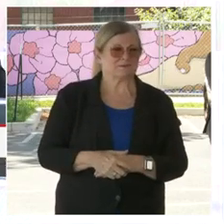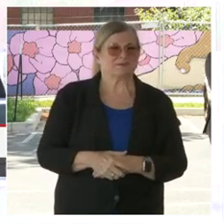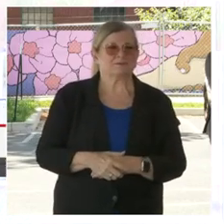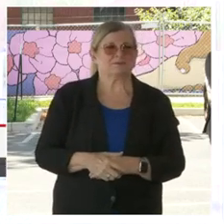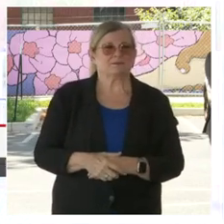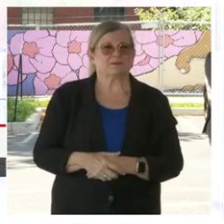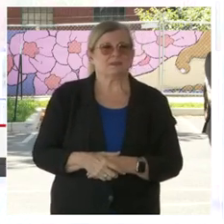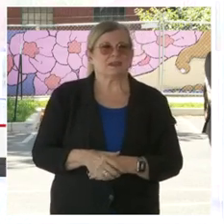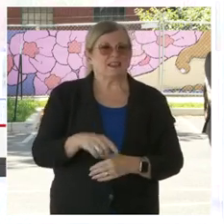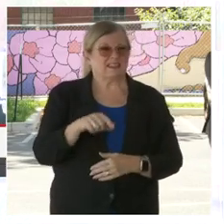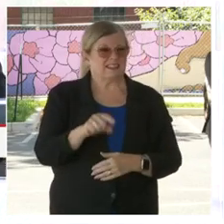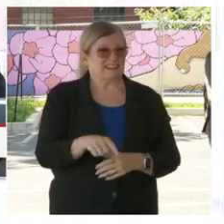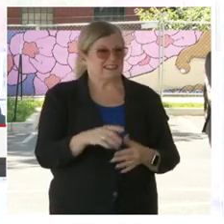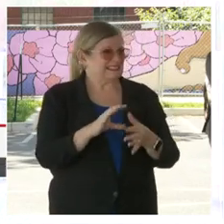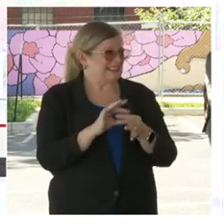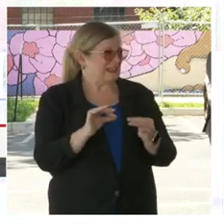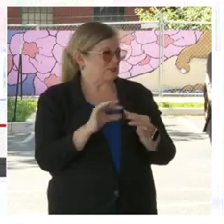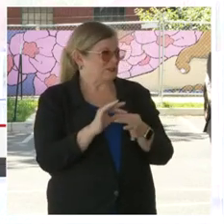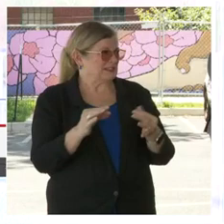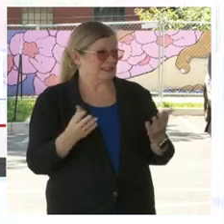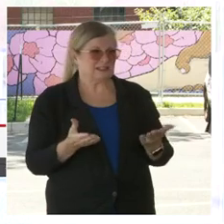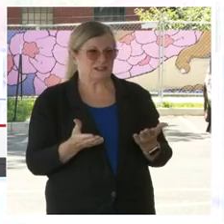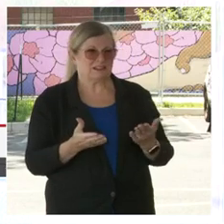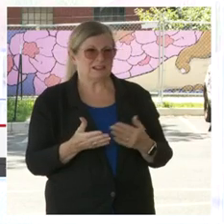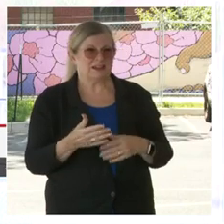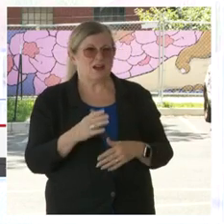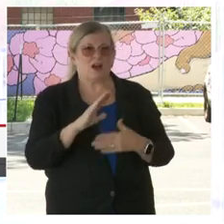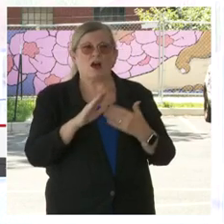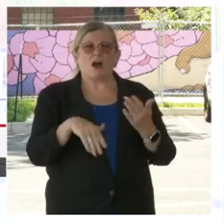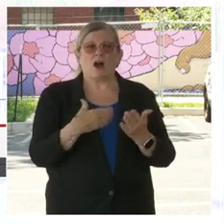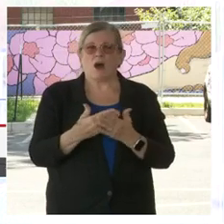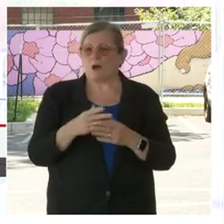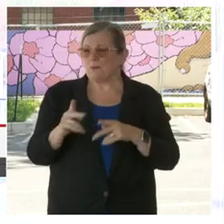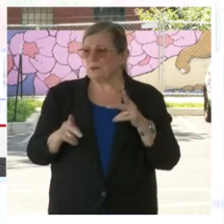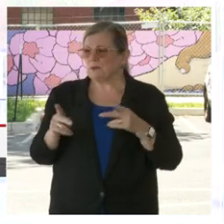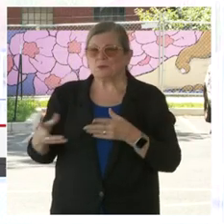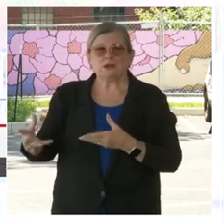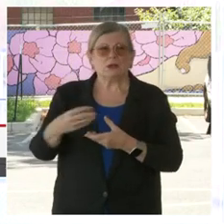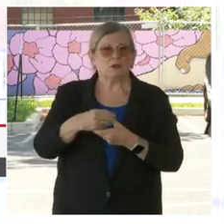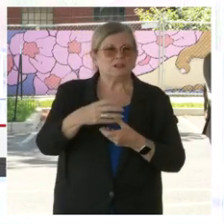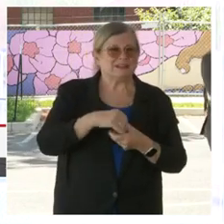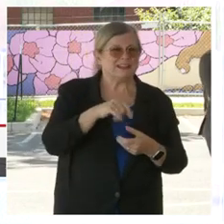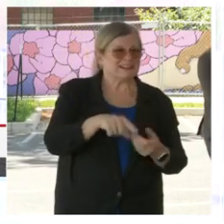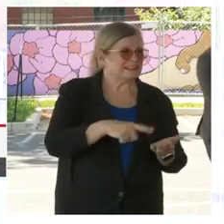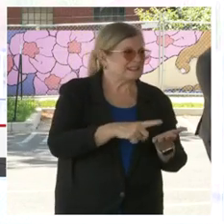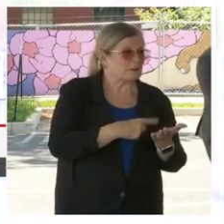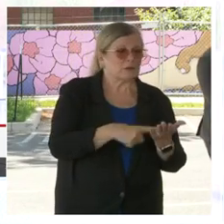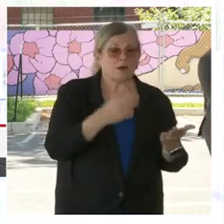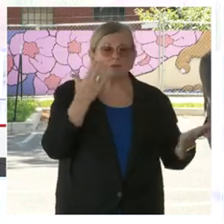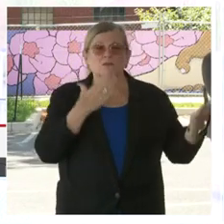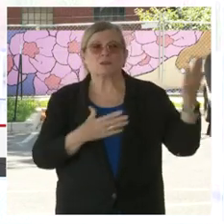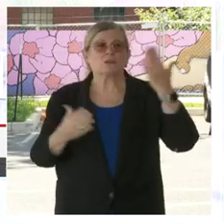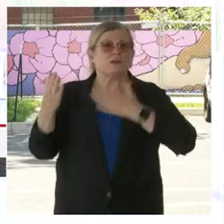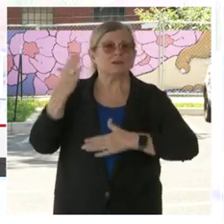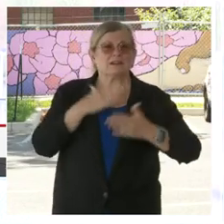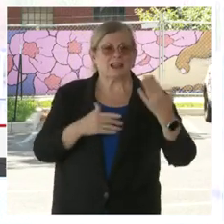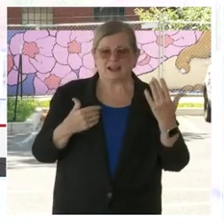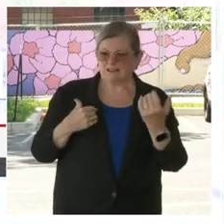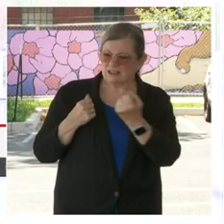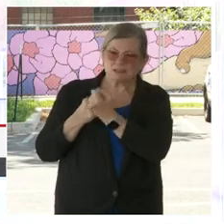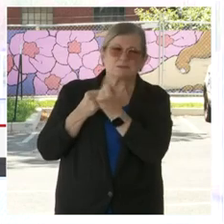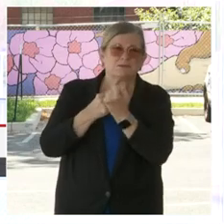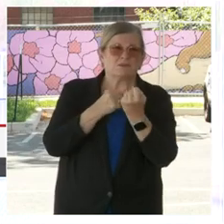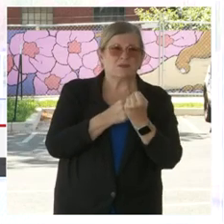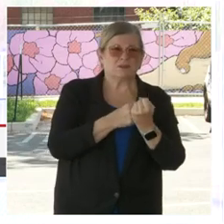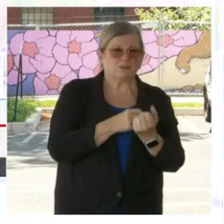This excerpt says, all people, including people who are often overlooked, have a stake in wealth creation.